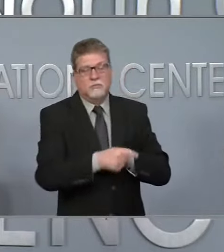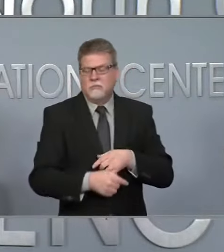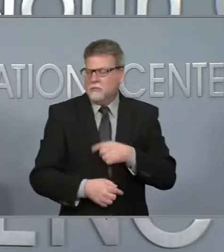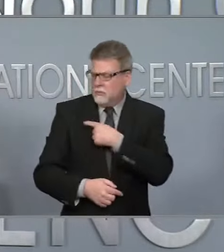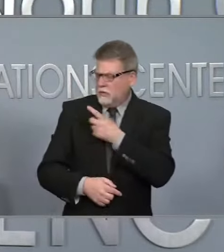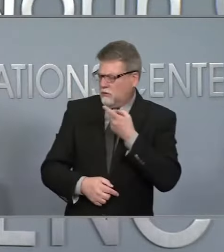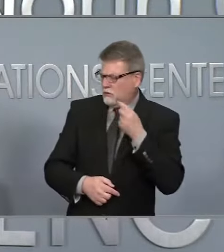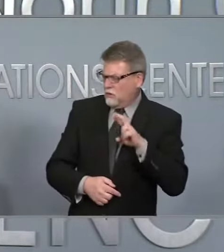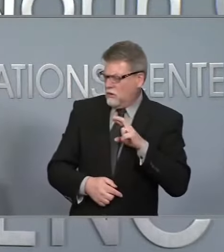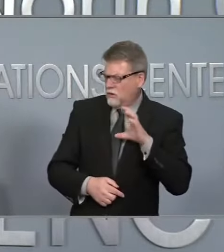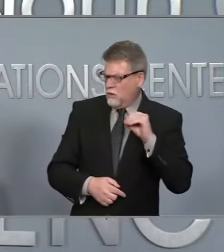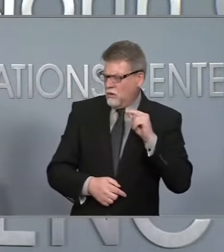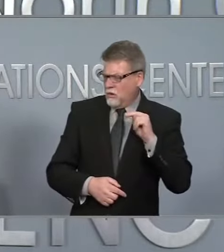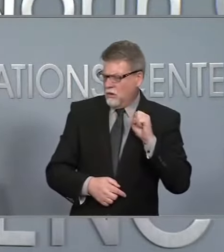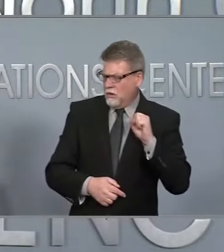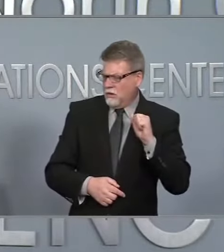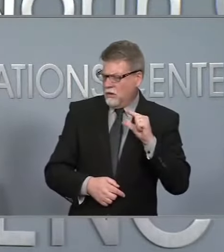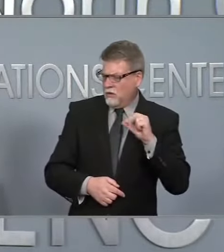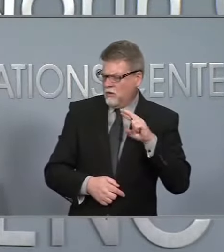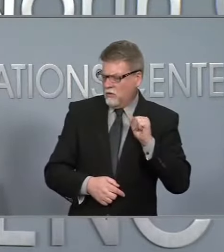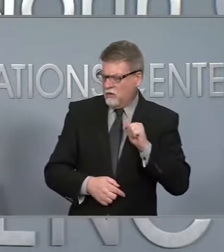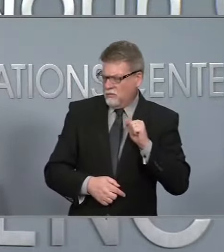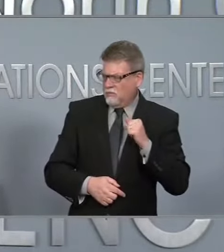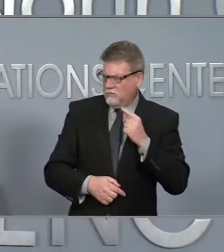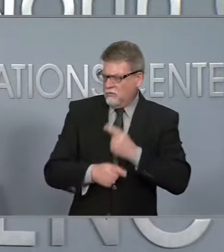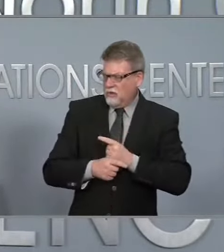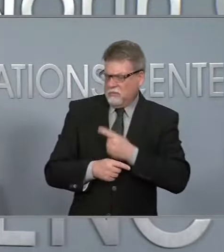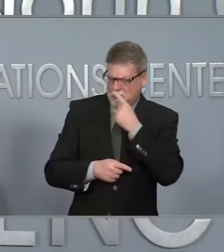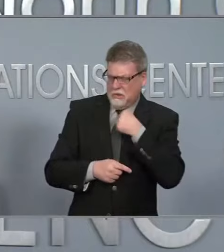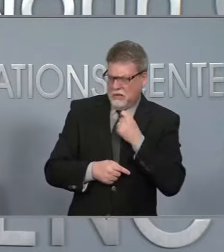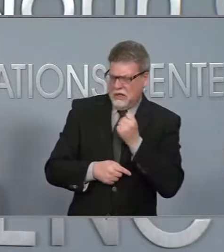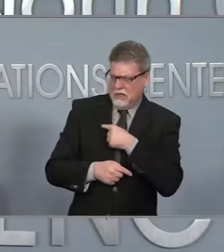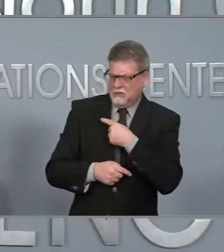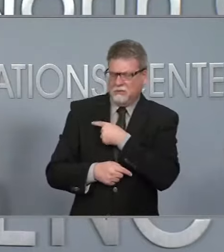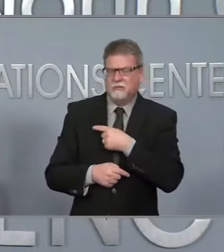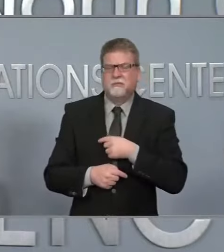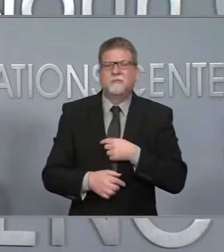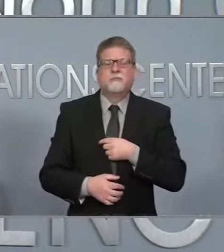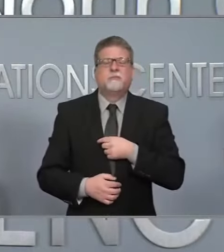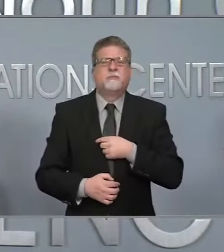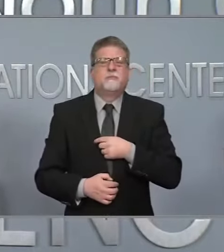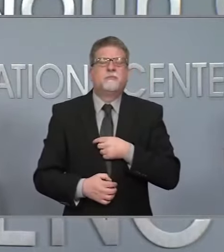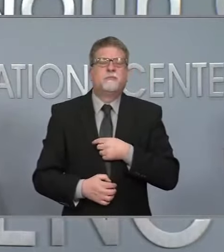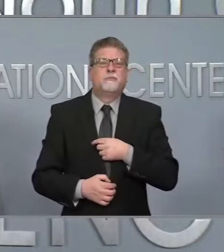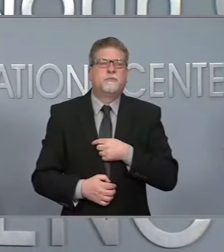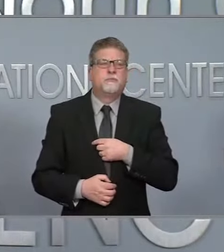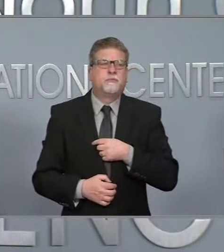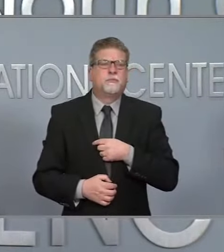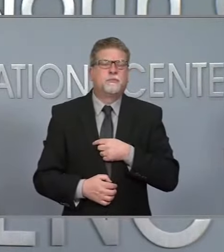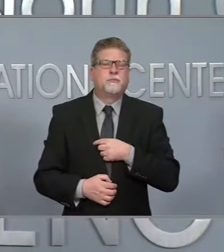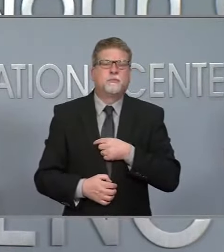Dr. Consagra, right? Okay, thank you. If I can ask you, because one of the things that we're hearing, or that